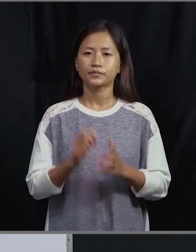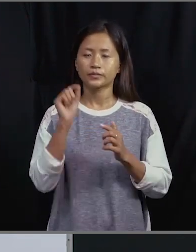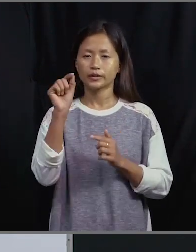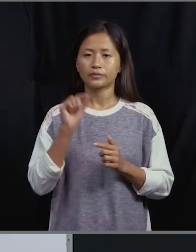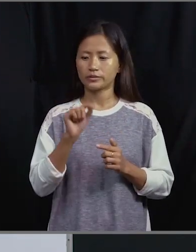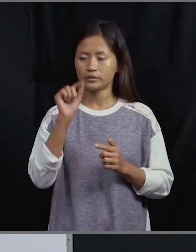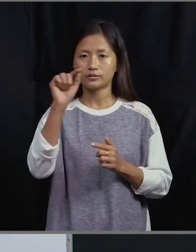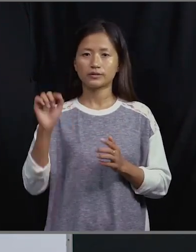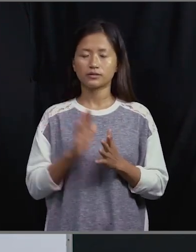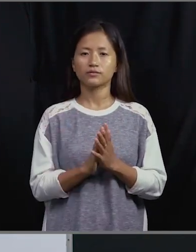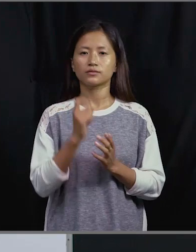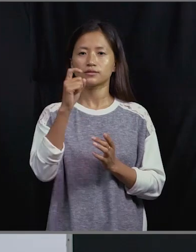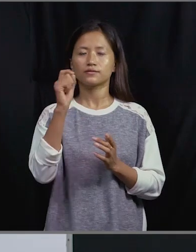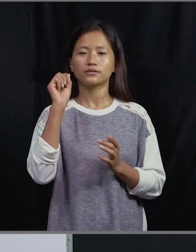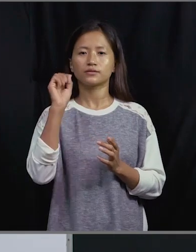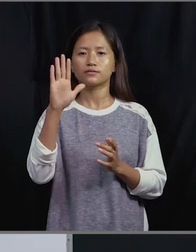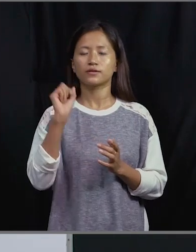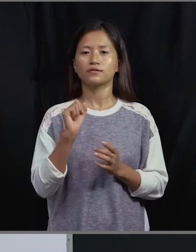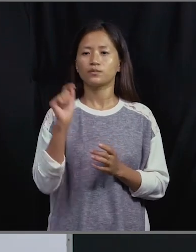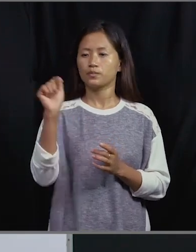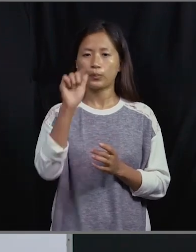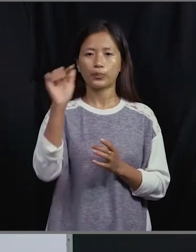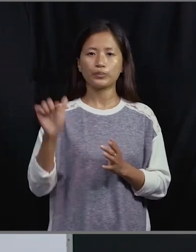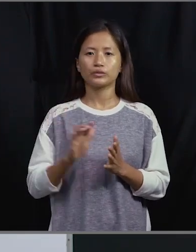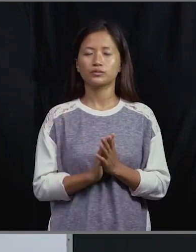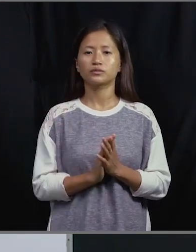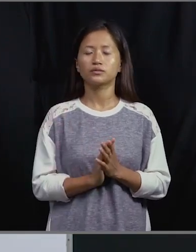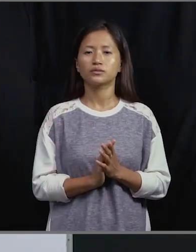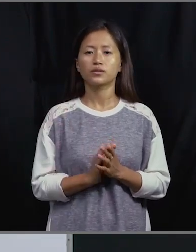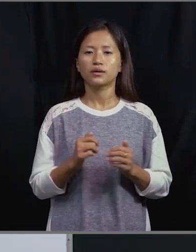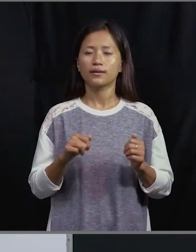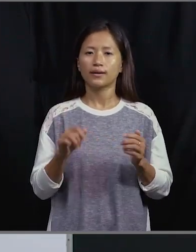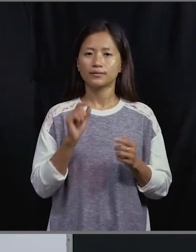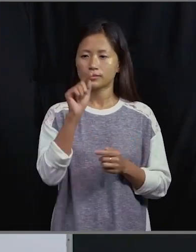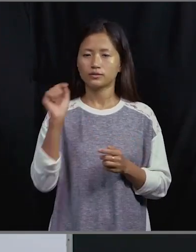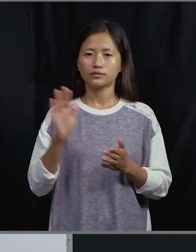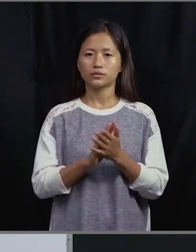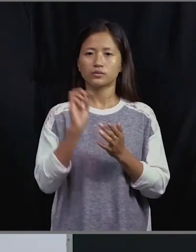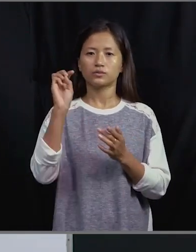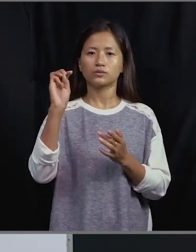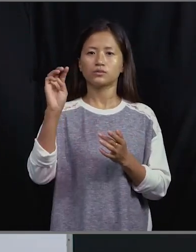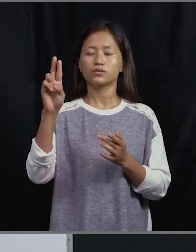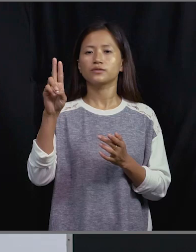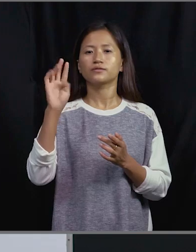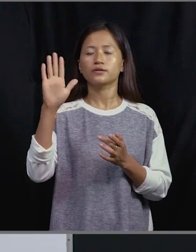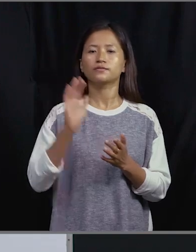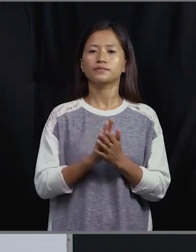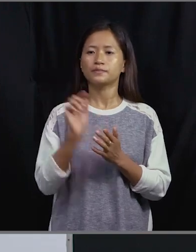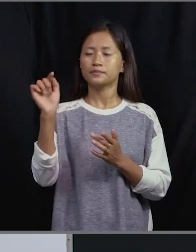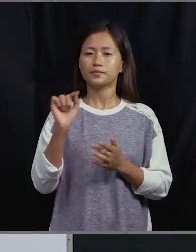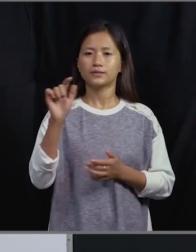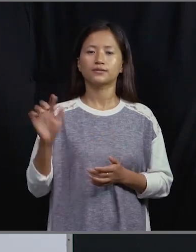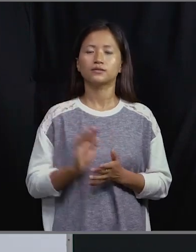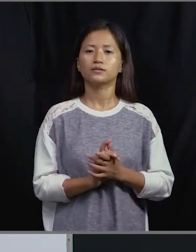Percentage of carbon in the compound is 75% and percentage of hydrogen is 25%. Then in the